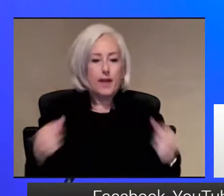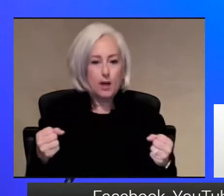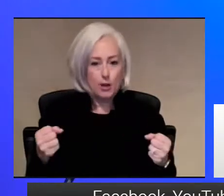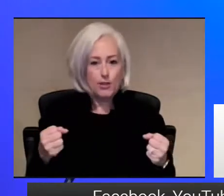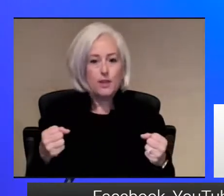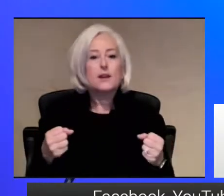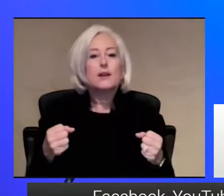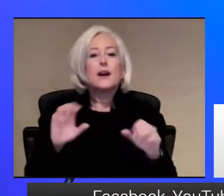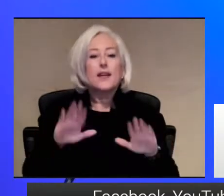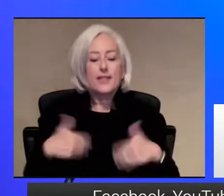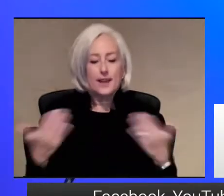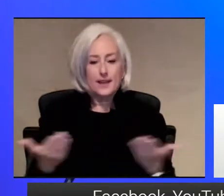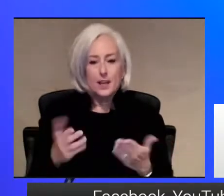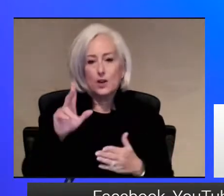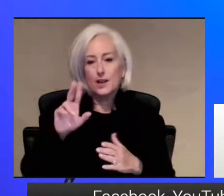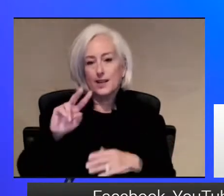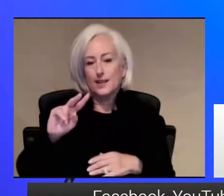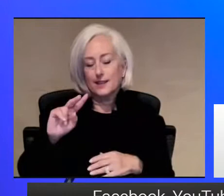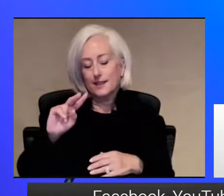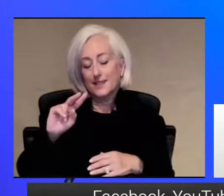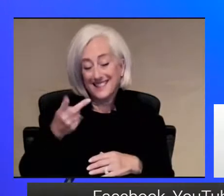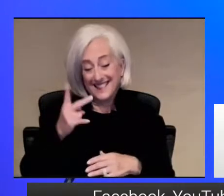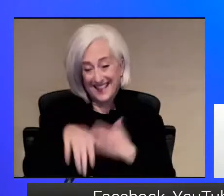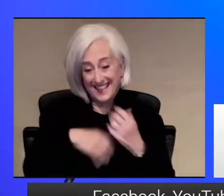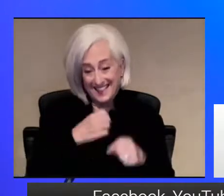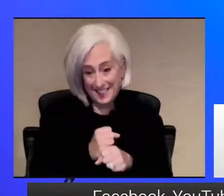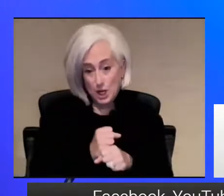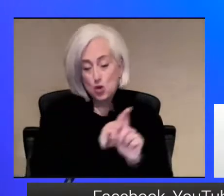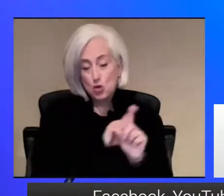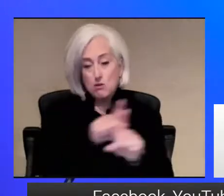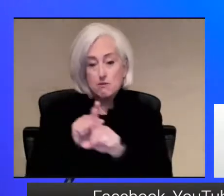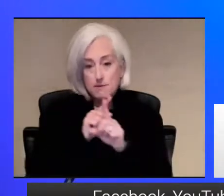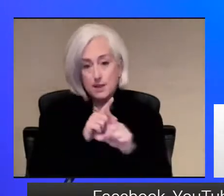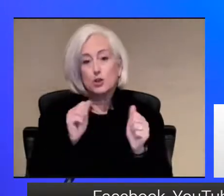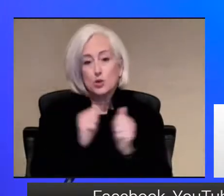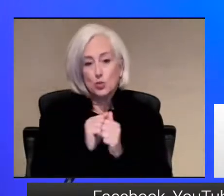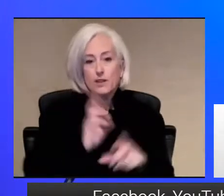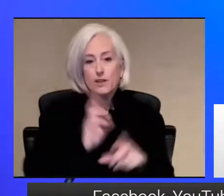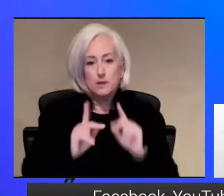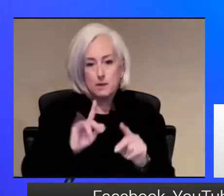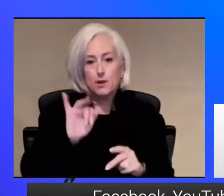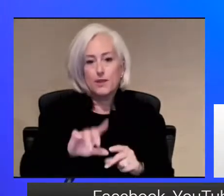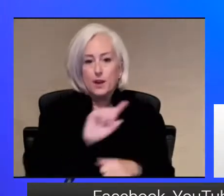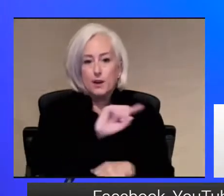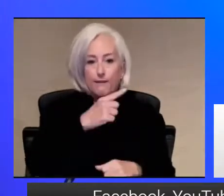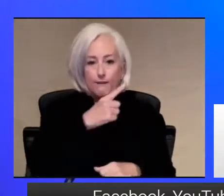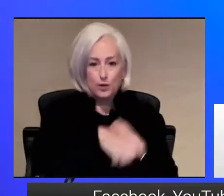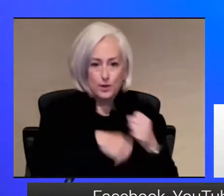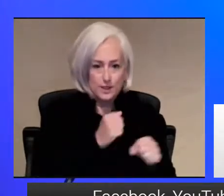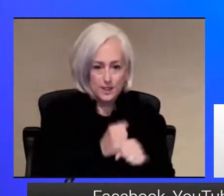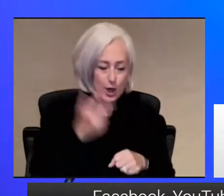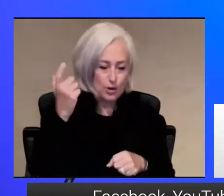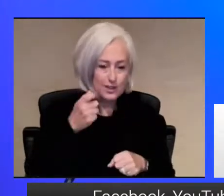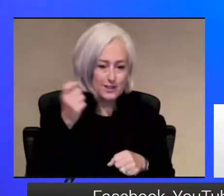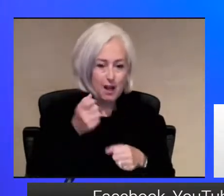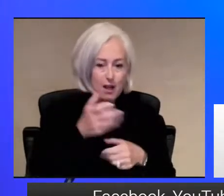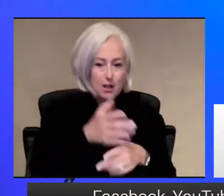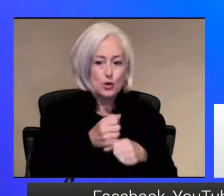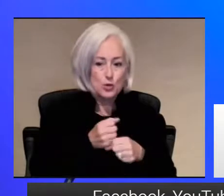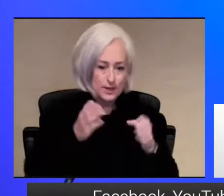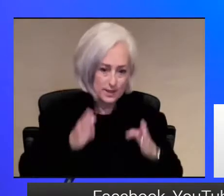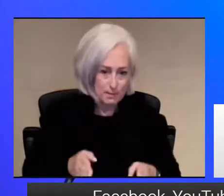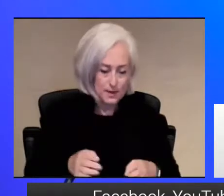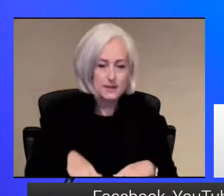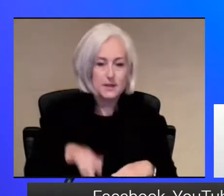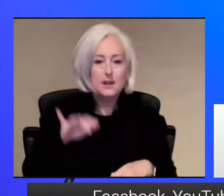that second year, it gives them the opportunity to mentor those that are first year scholars. And so that is the way that we start to create that, is to